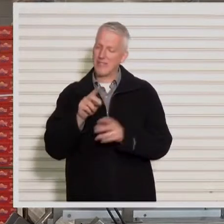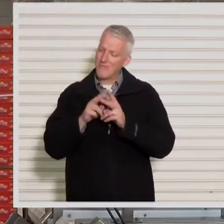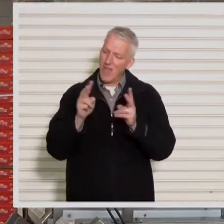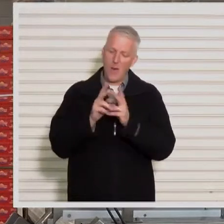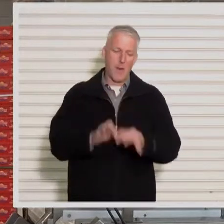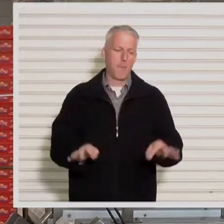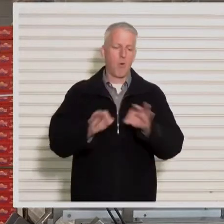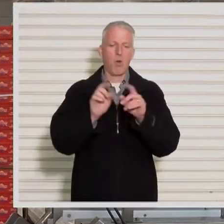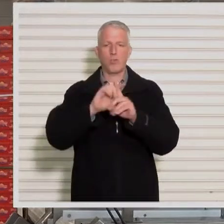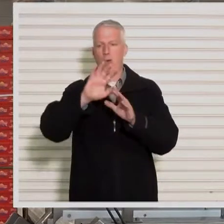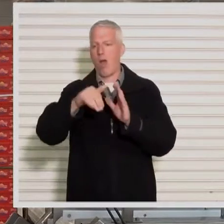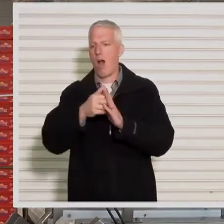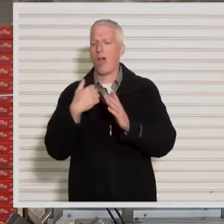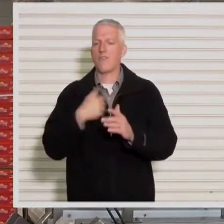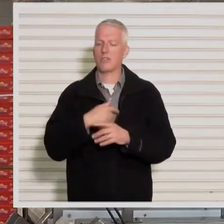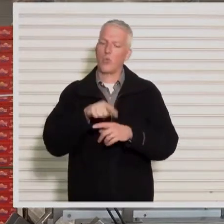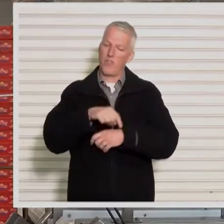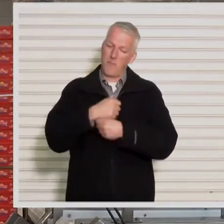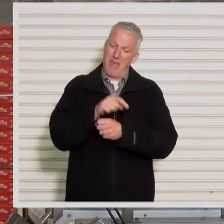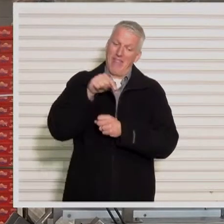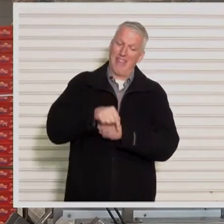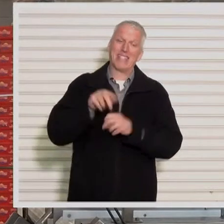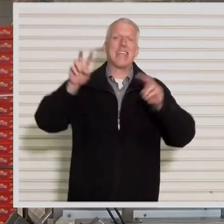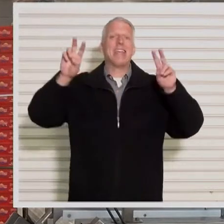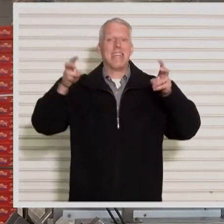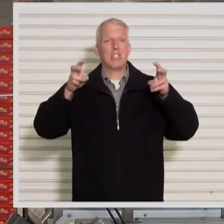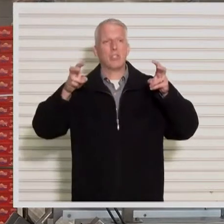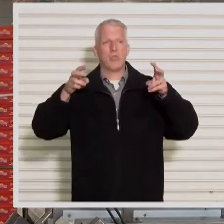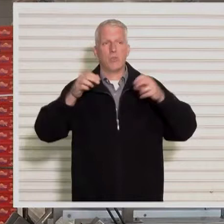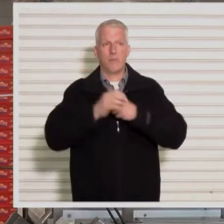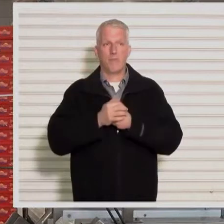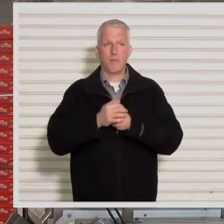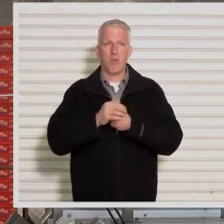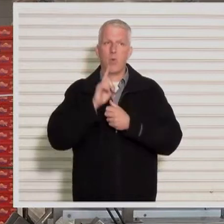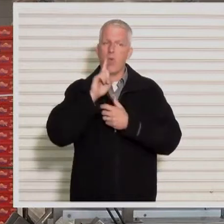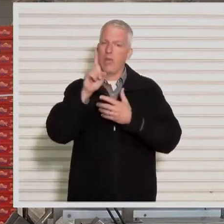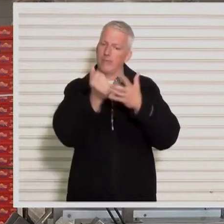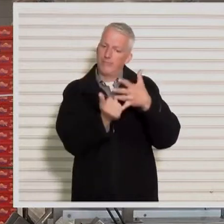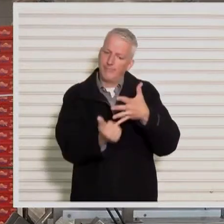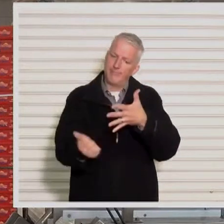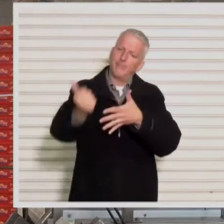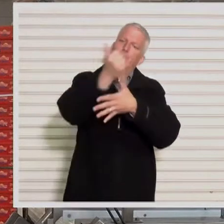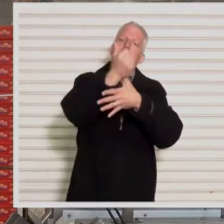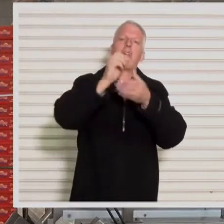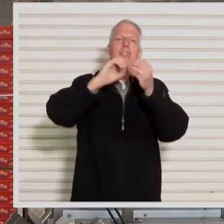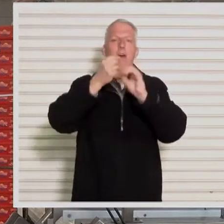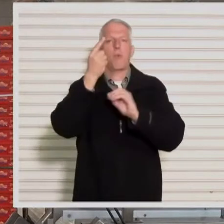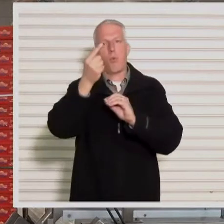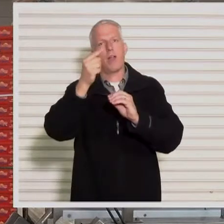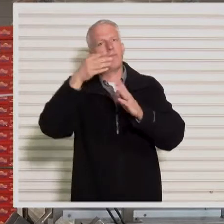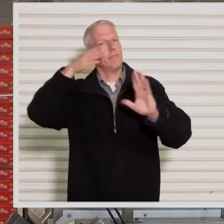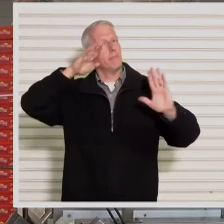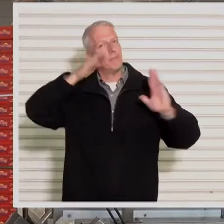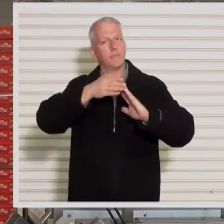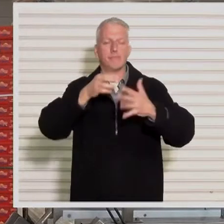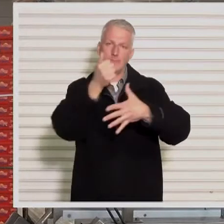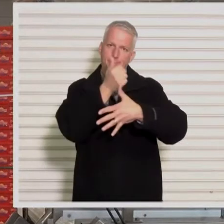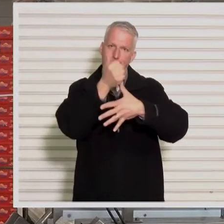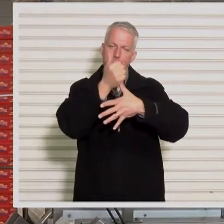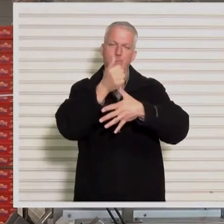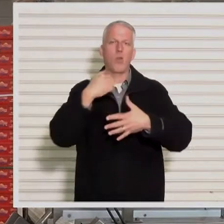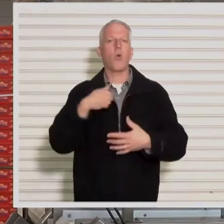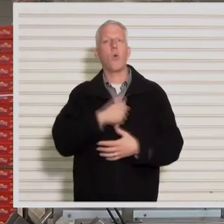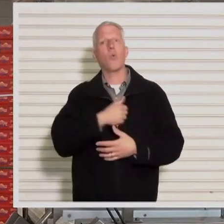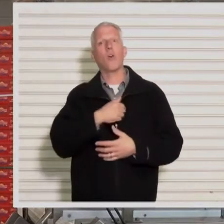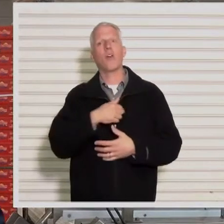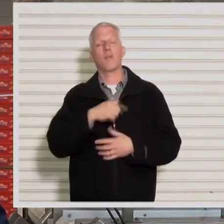of fact, we've made this issue a major issue, the number one issue for us. And we've been